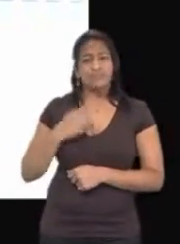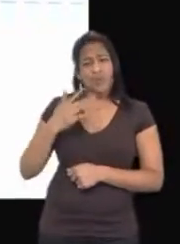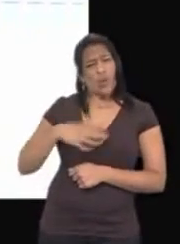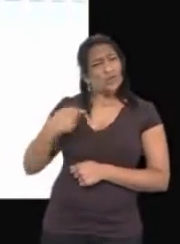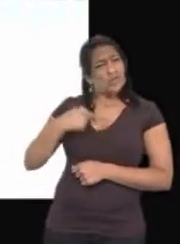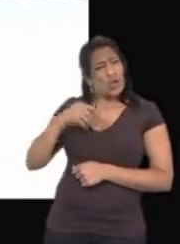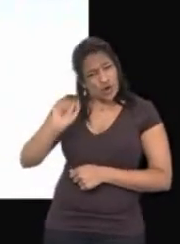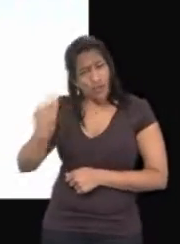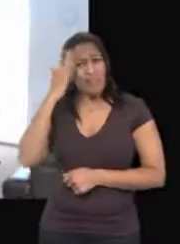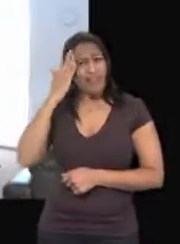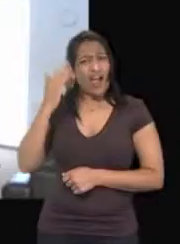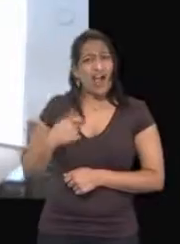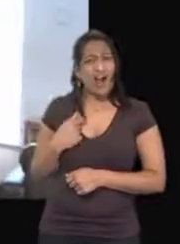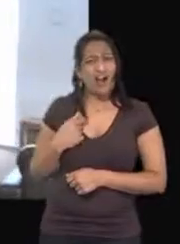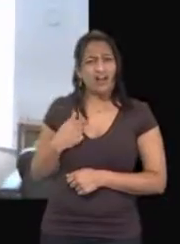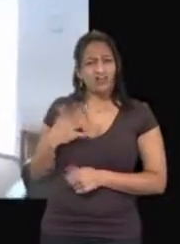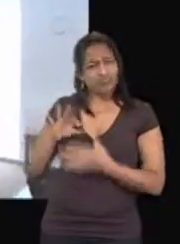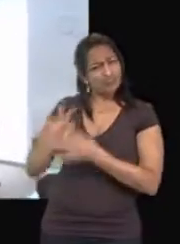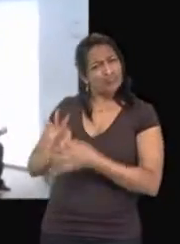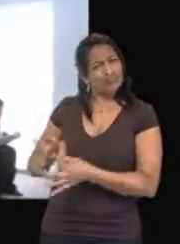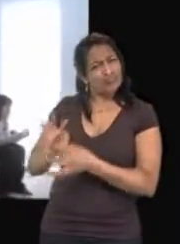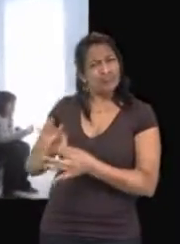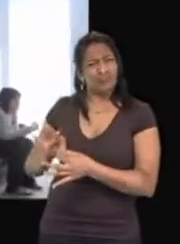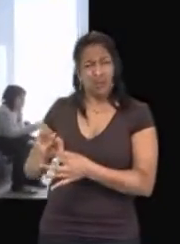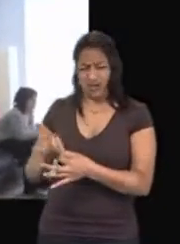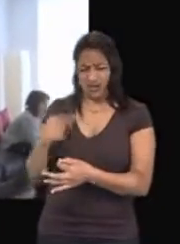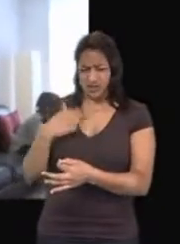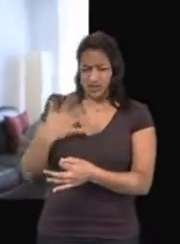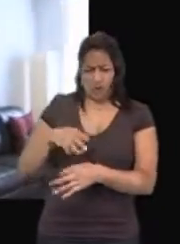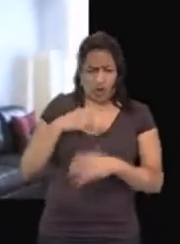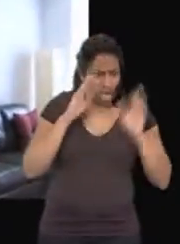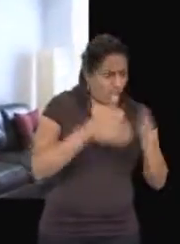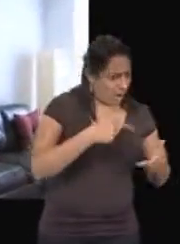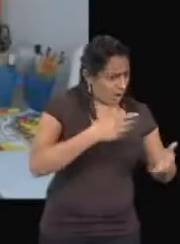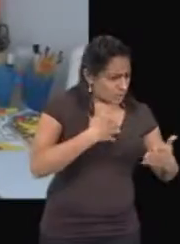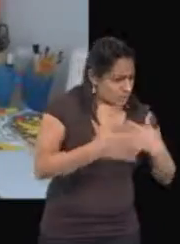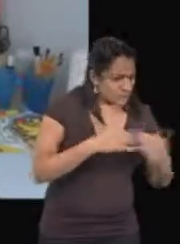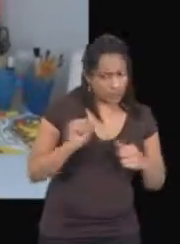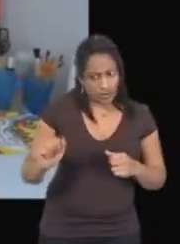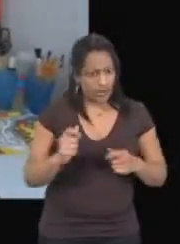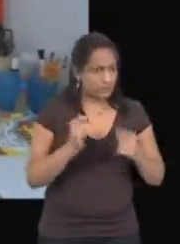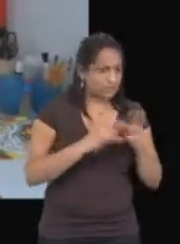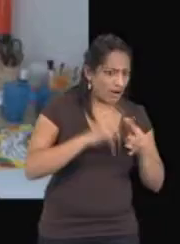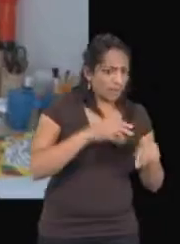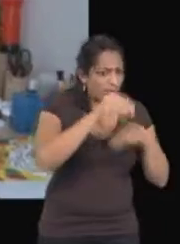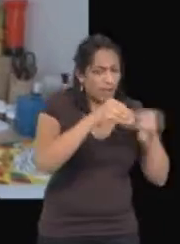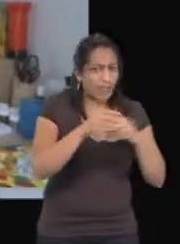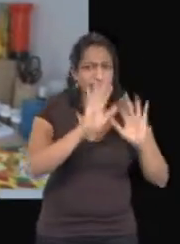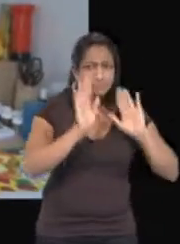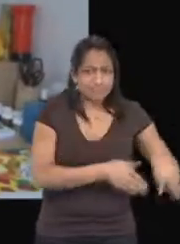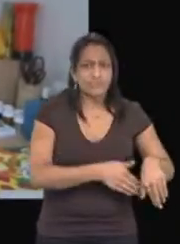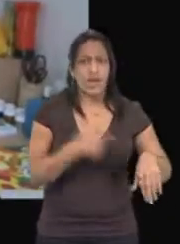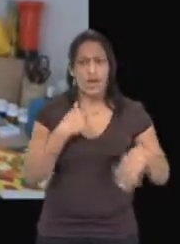have a relationship with her that isn't going to be fraught with managing staff and the difficulties that can entail,